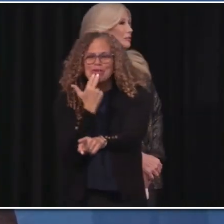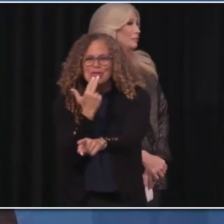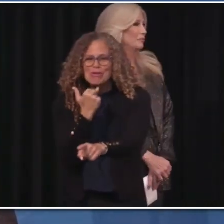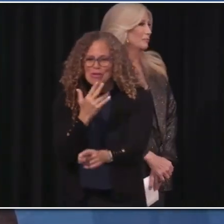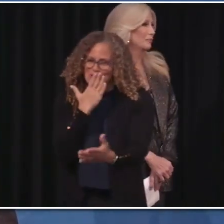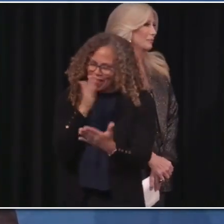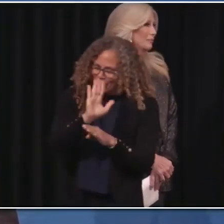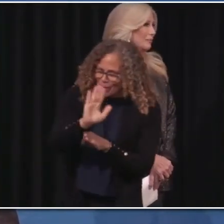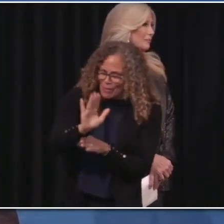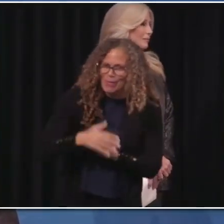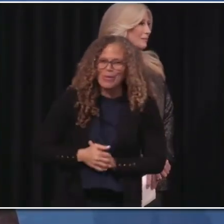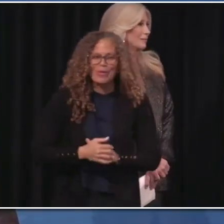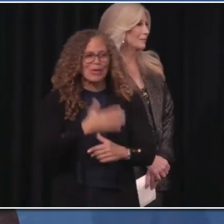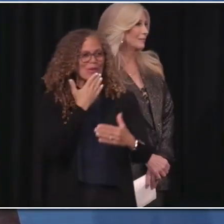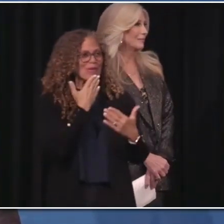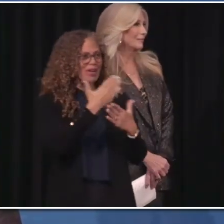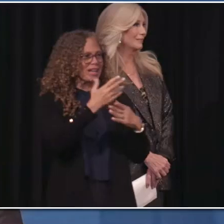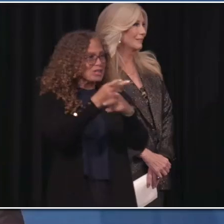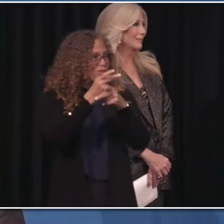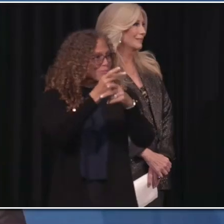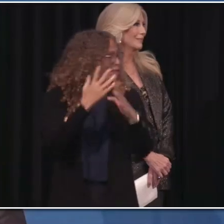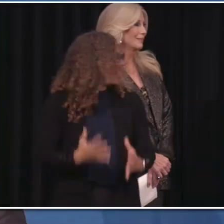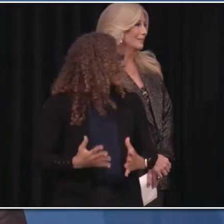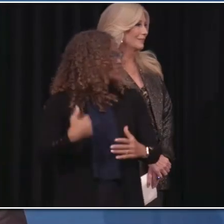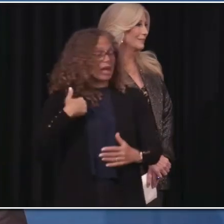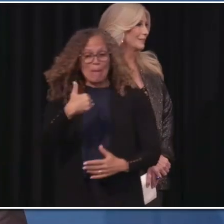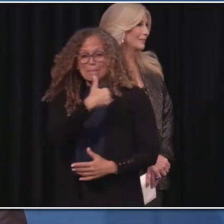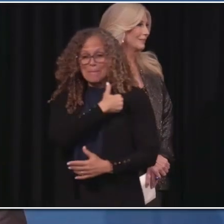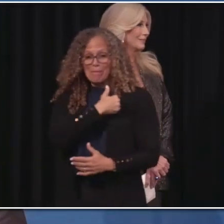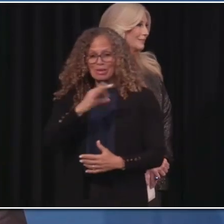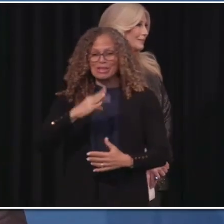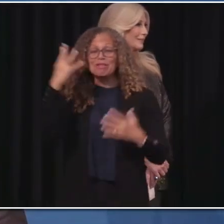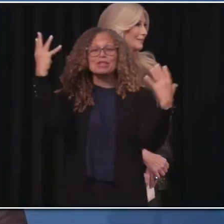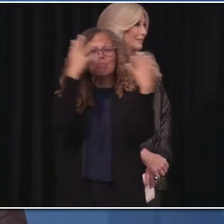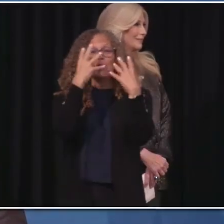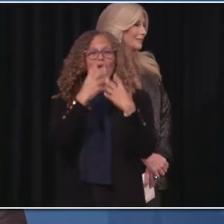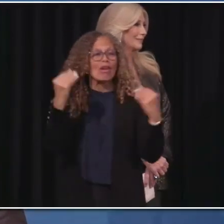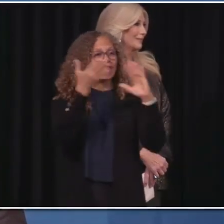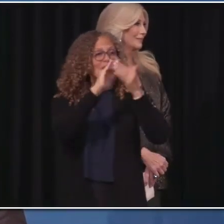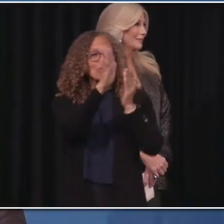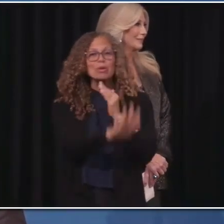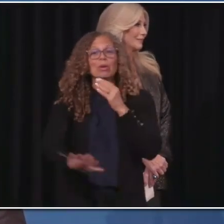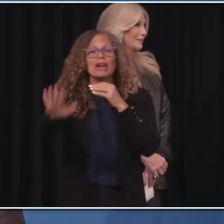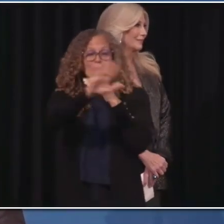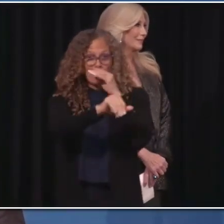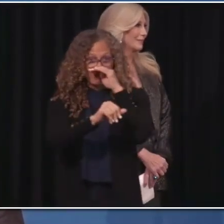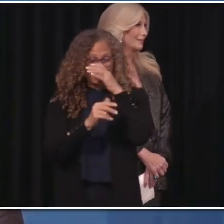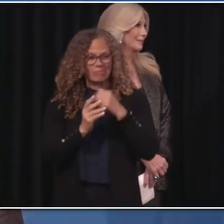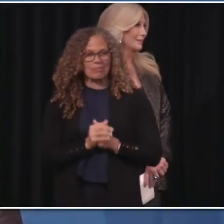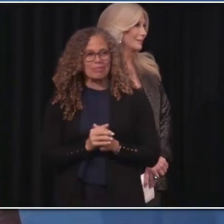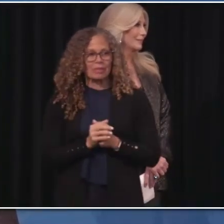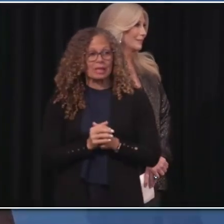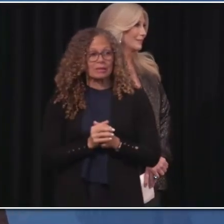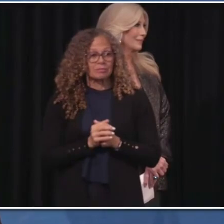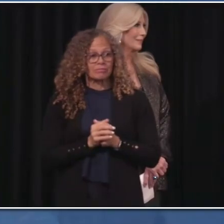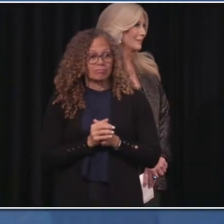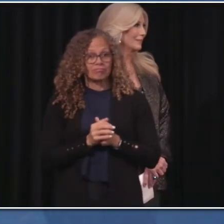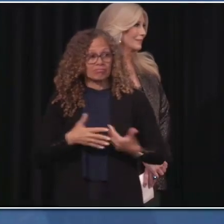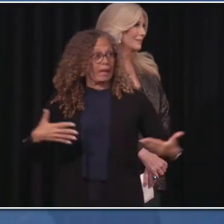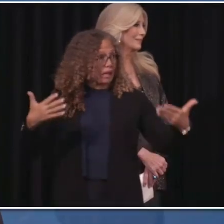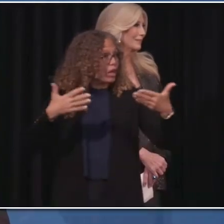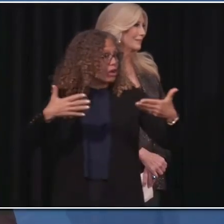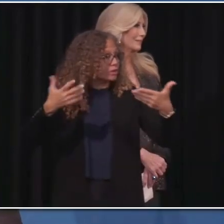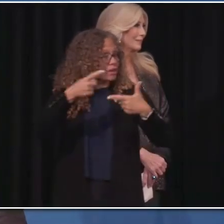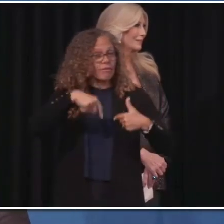Supervisor Montgomery Stepp, and members of this beautiful community. As we gather here for